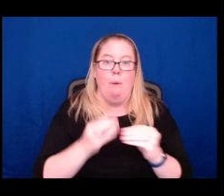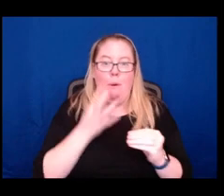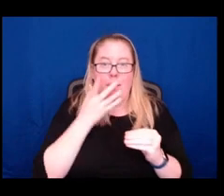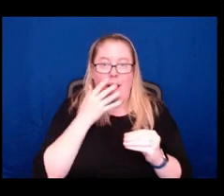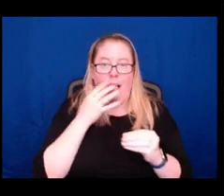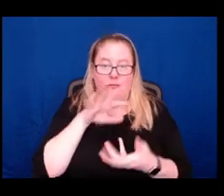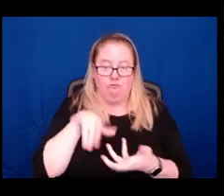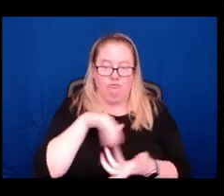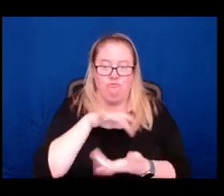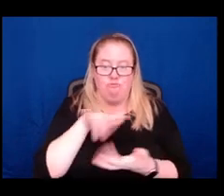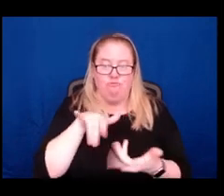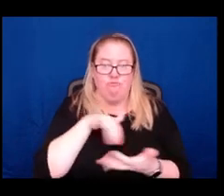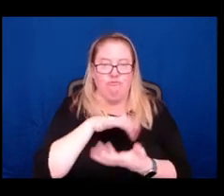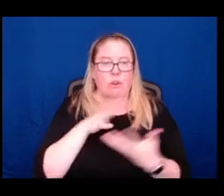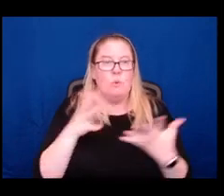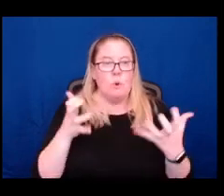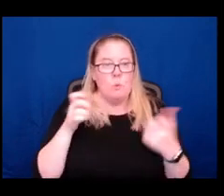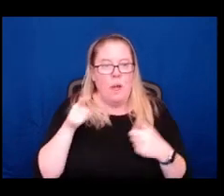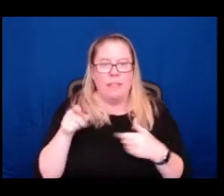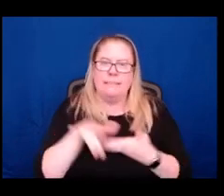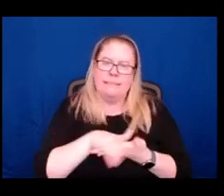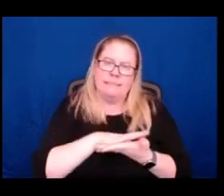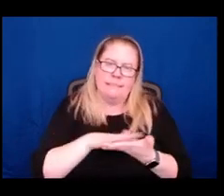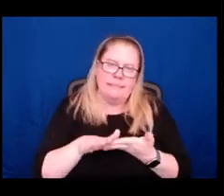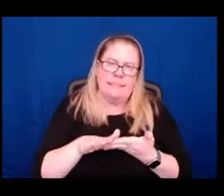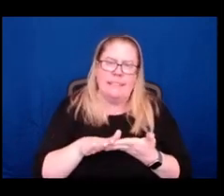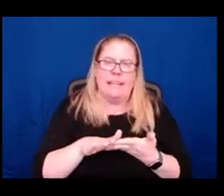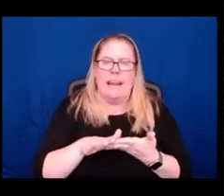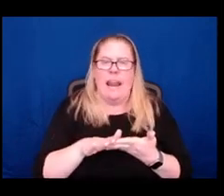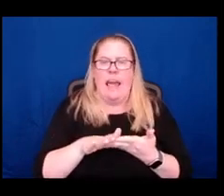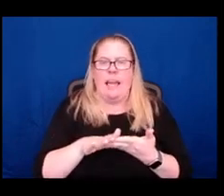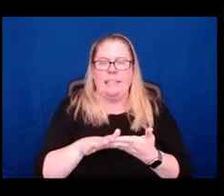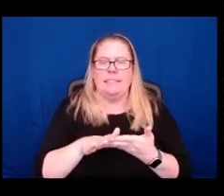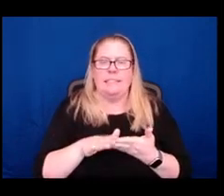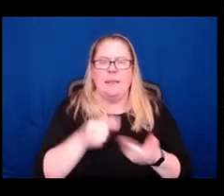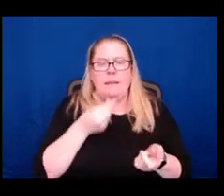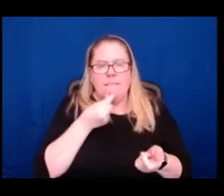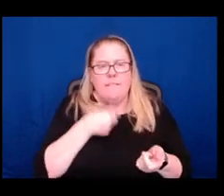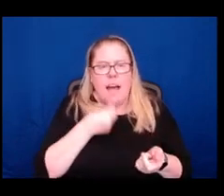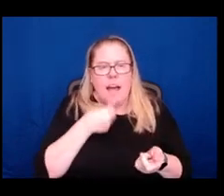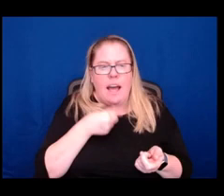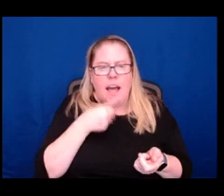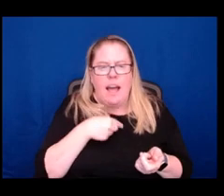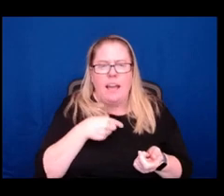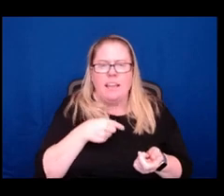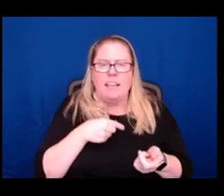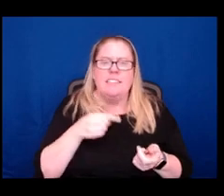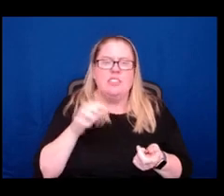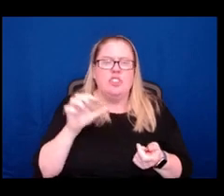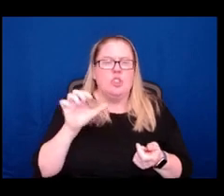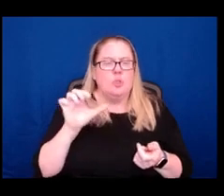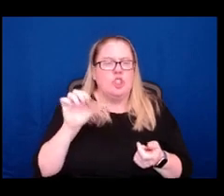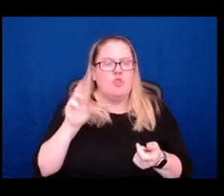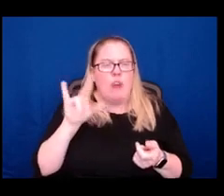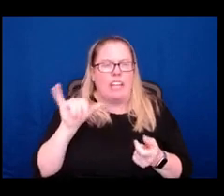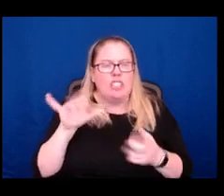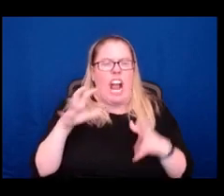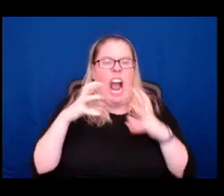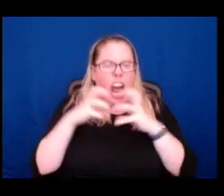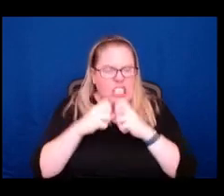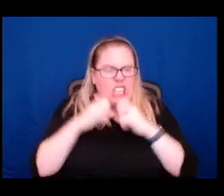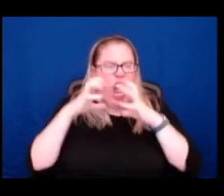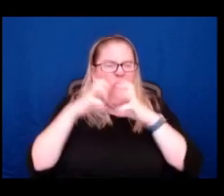to make this a nice fine, we don't want to be crunching too hard into the salad. We want to give it a nice